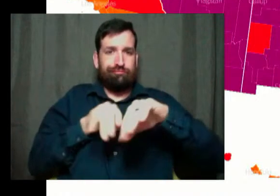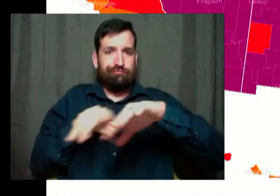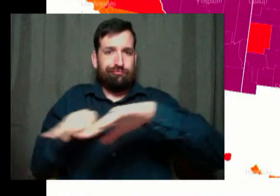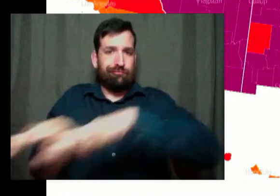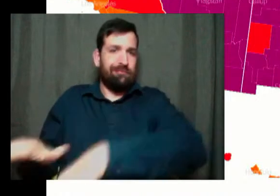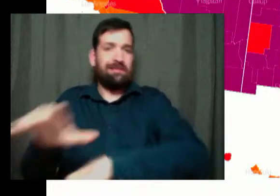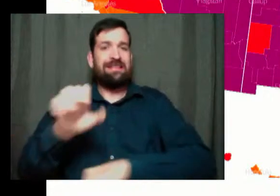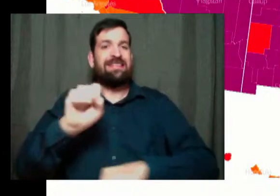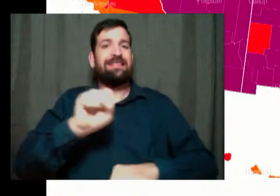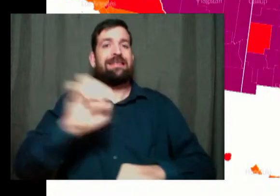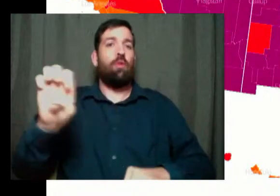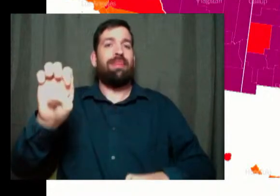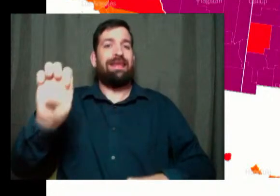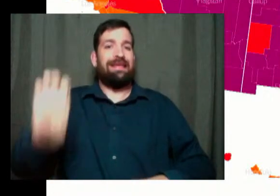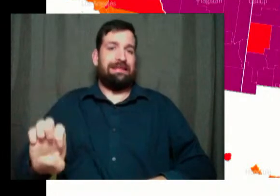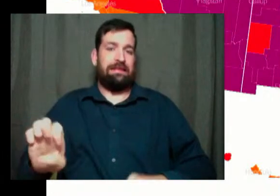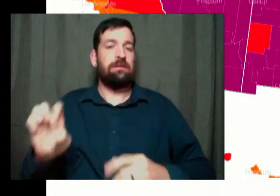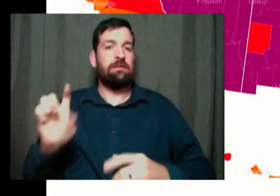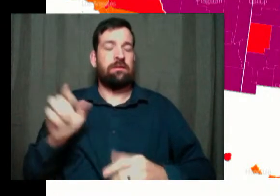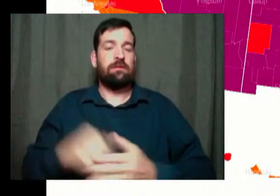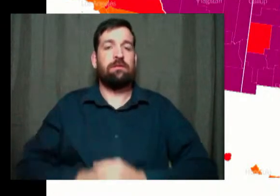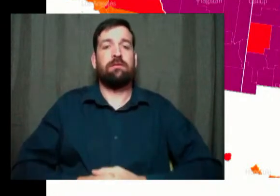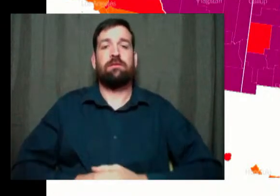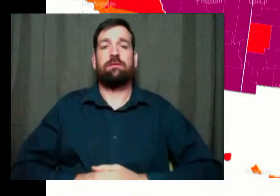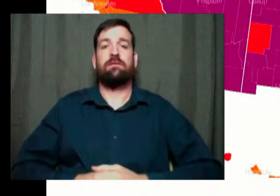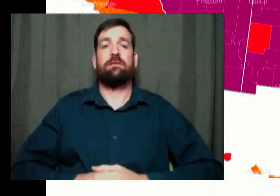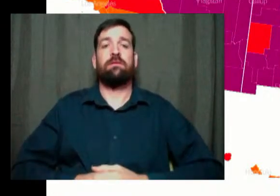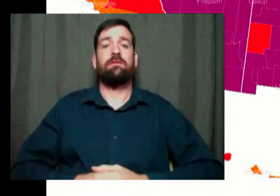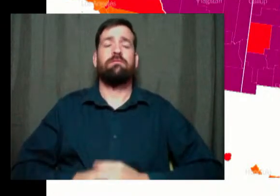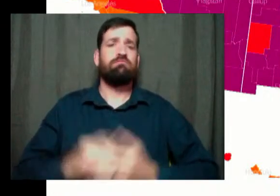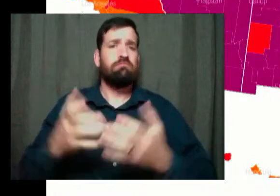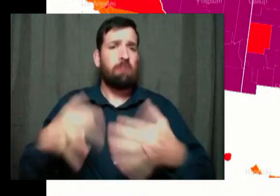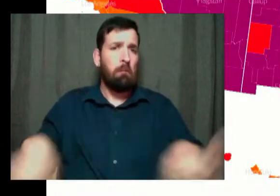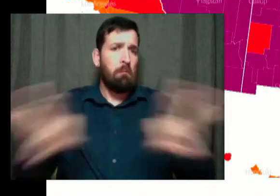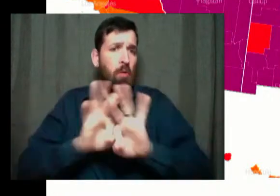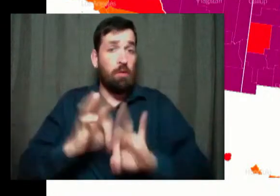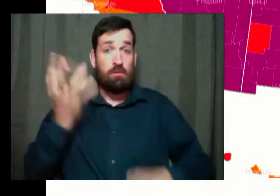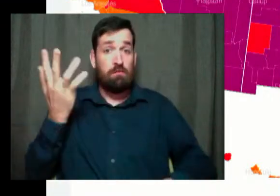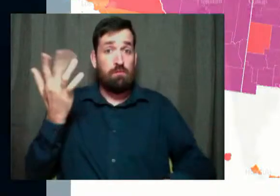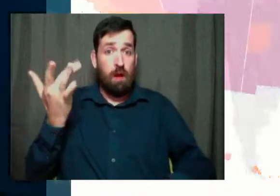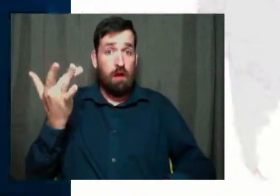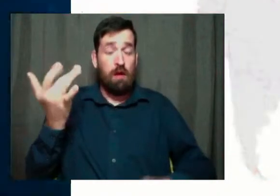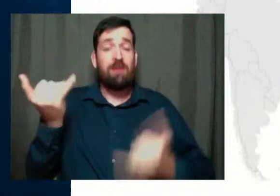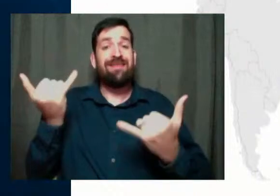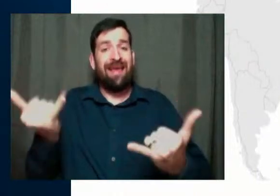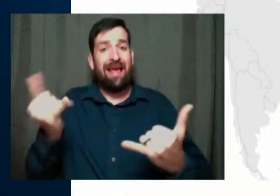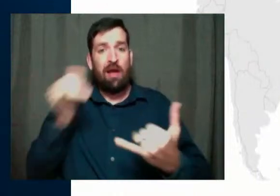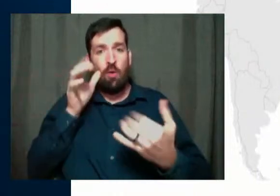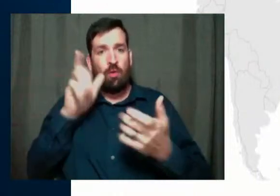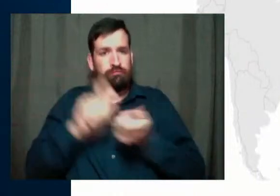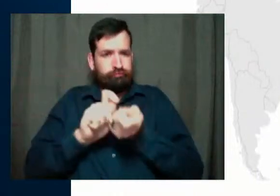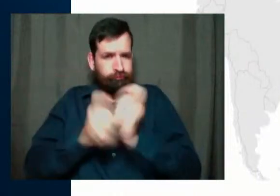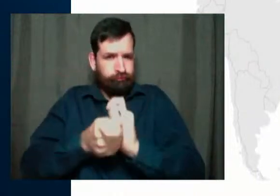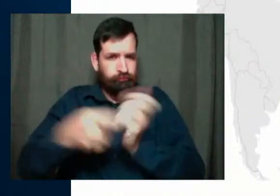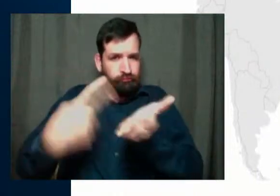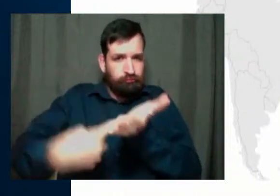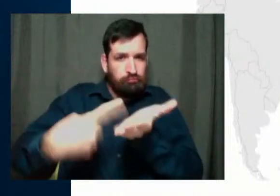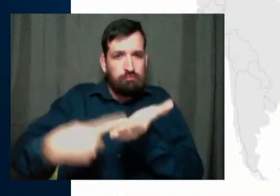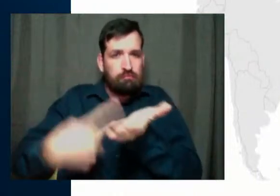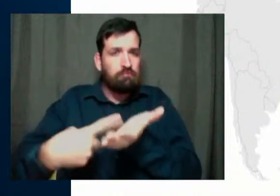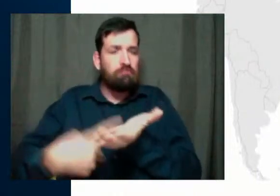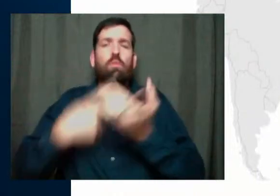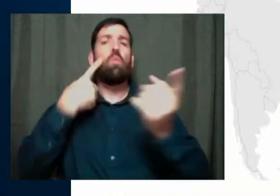to head that direction next. This is important because what we're going to do now is shift gears and talk a little bit about what's going